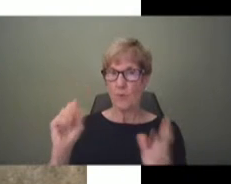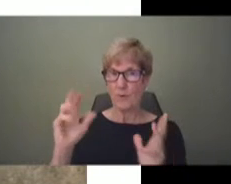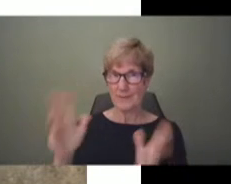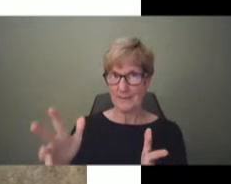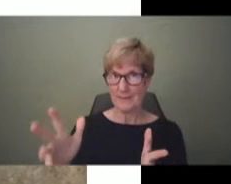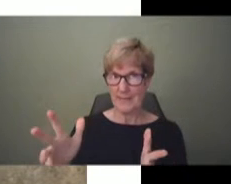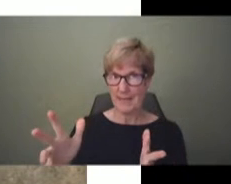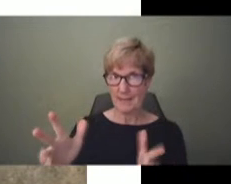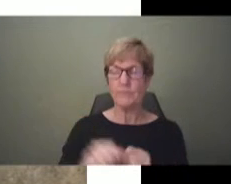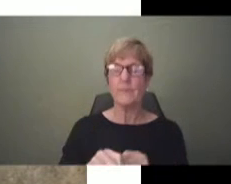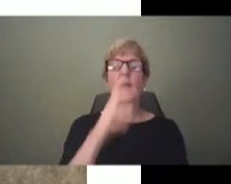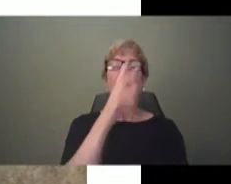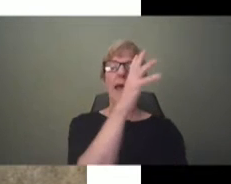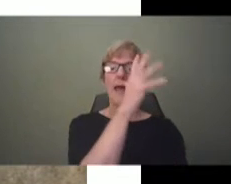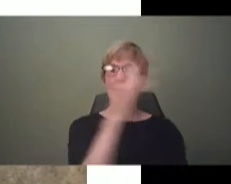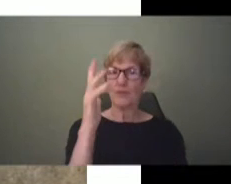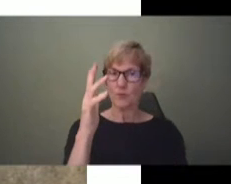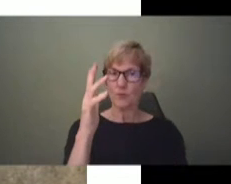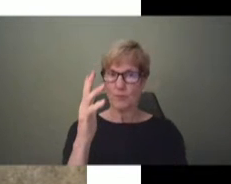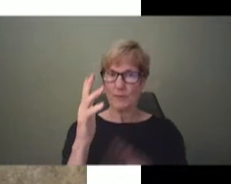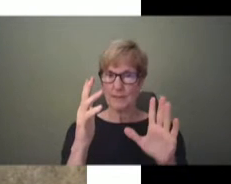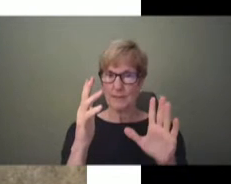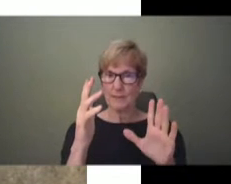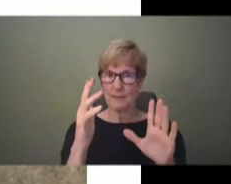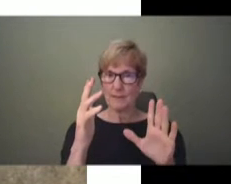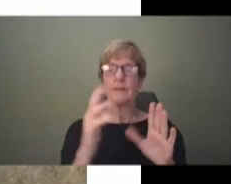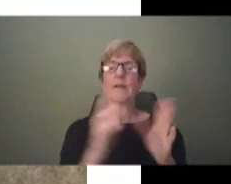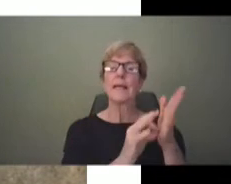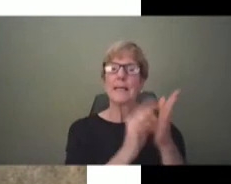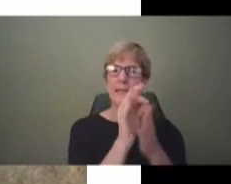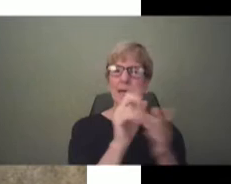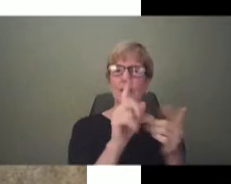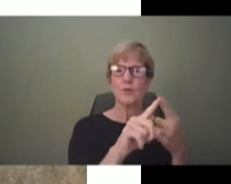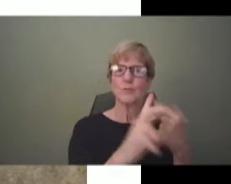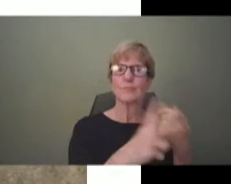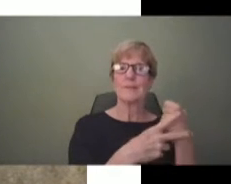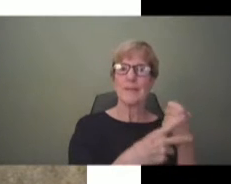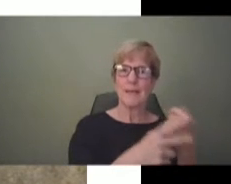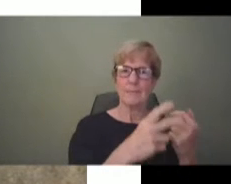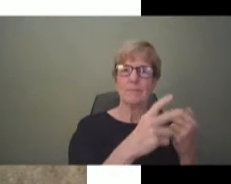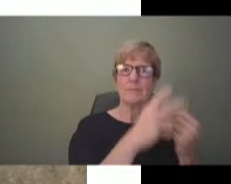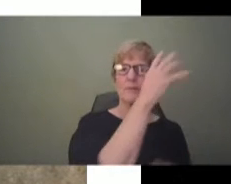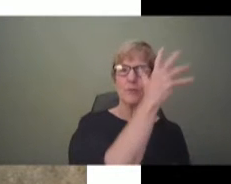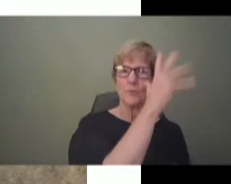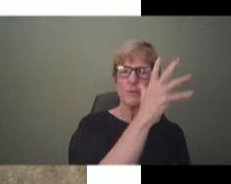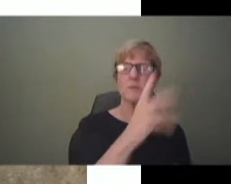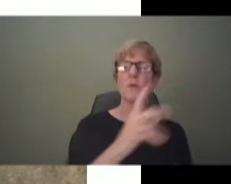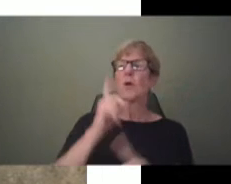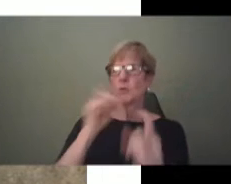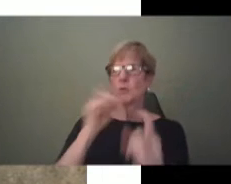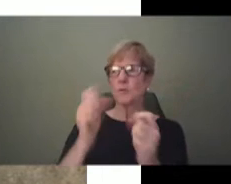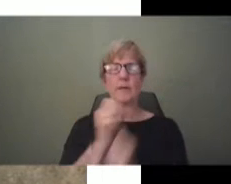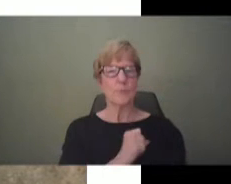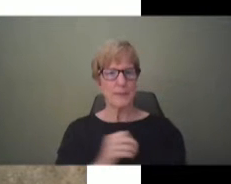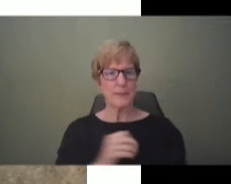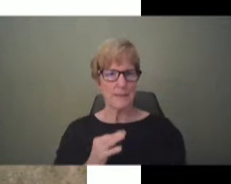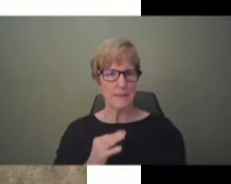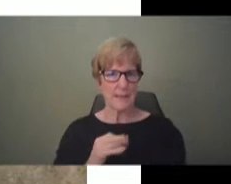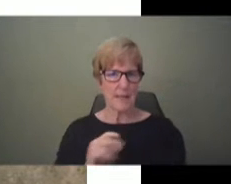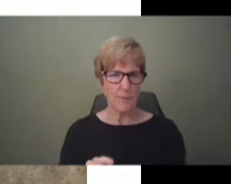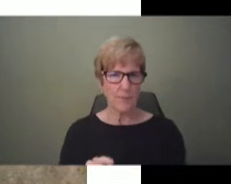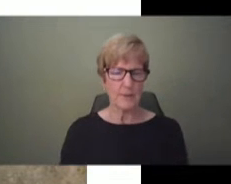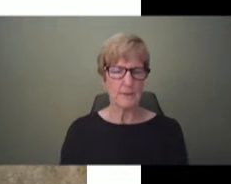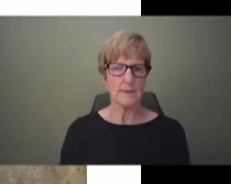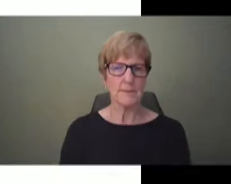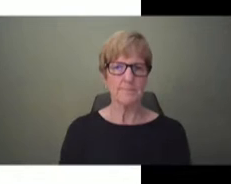Southwest property line be allowed to count toward tree save requirements we are in conversations with with staff on these items